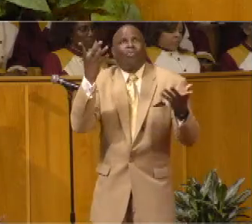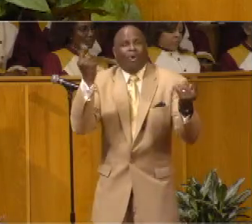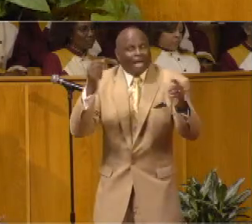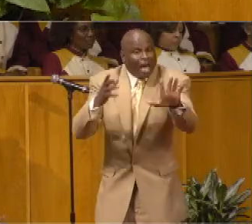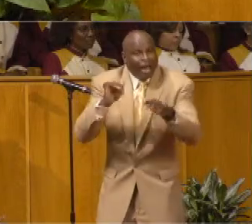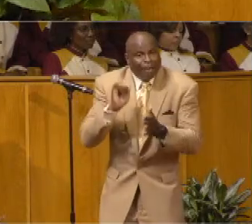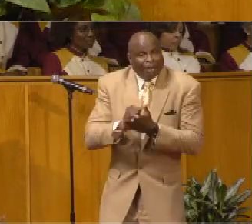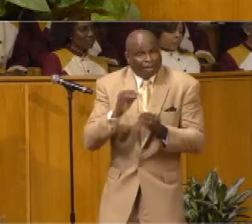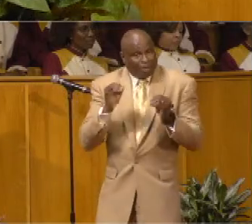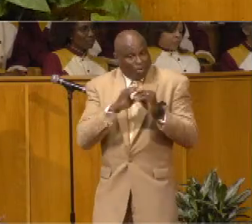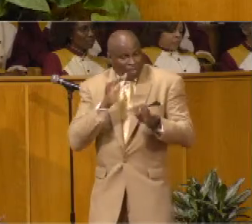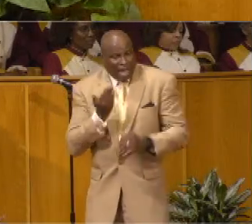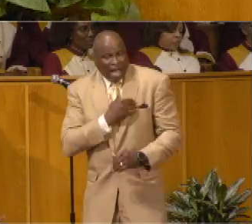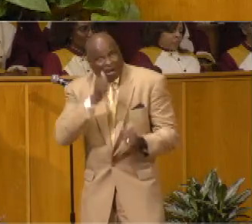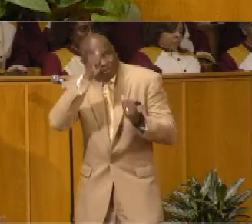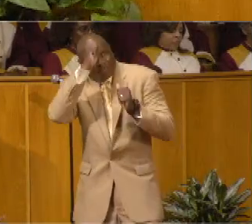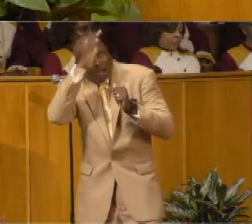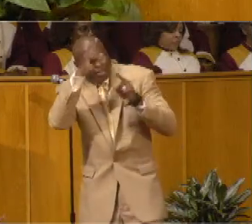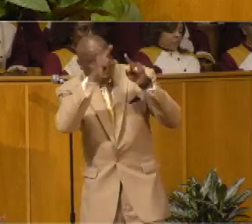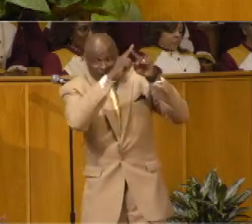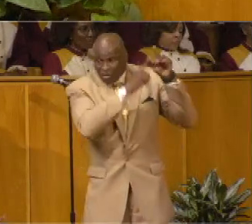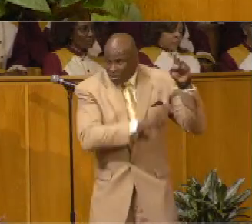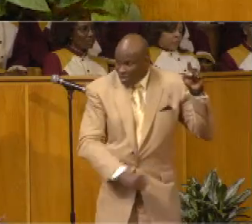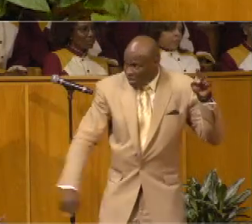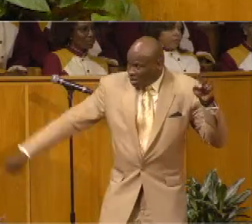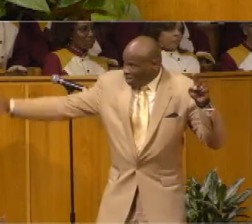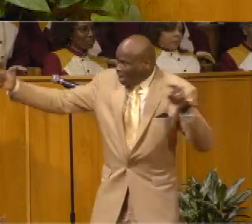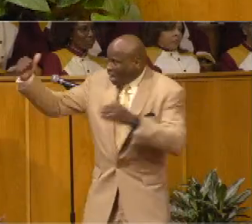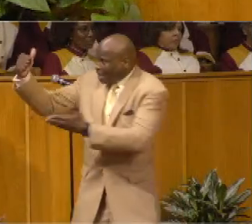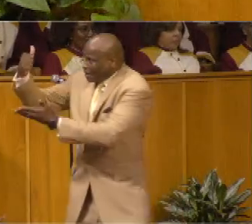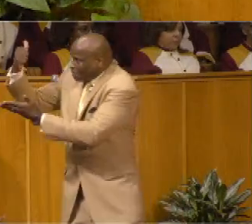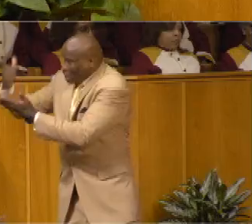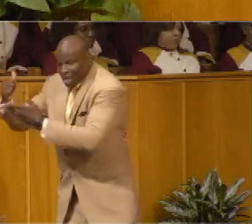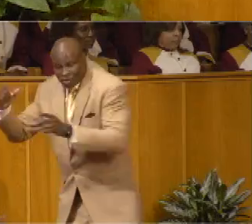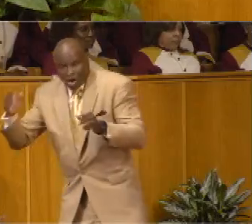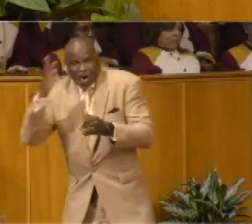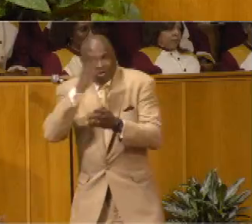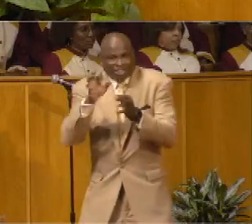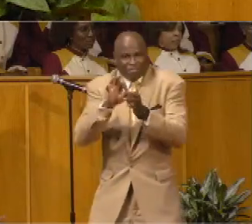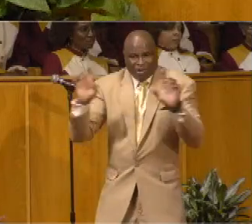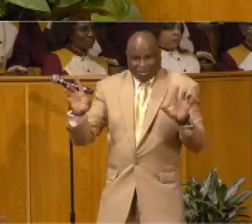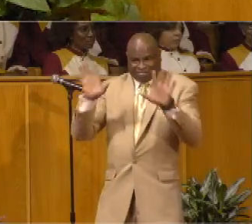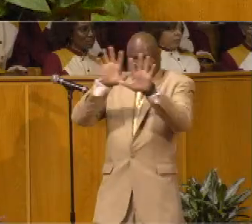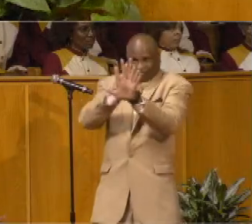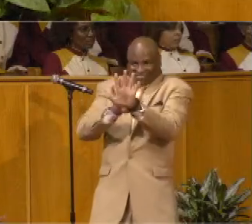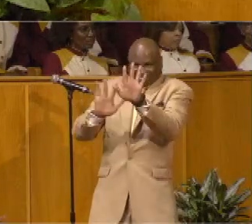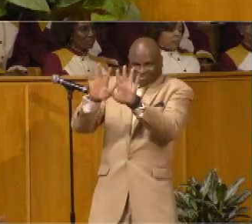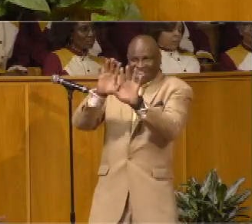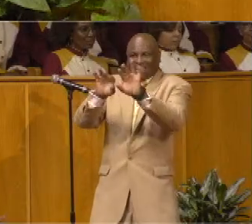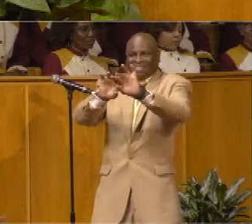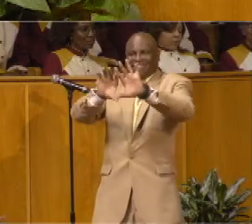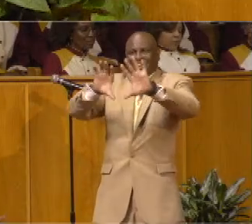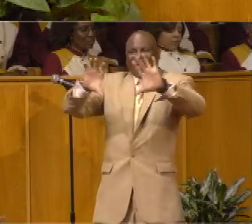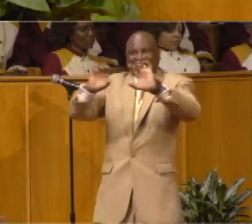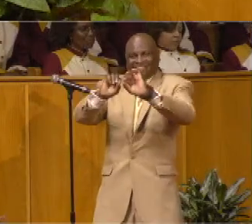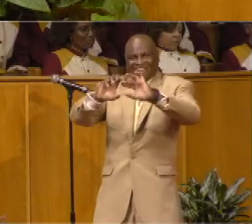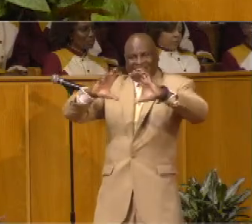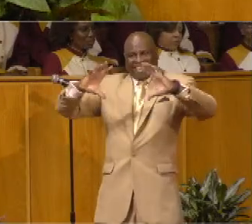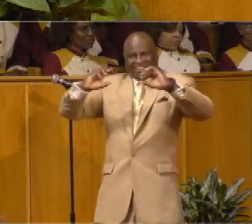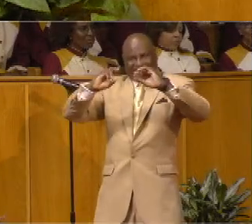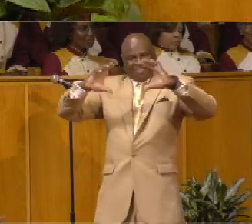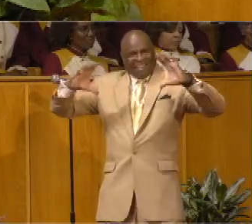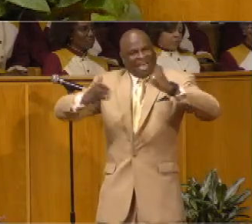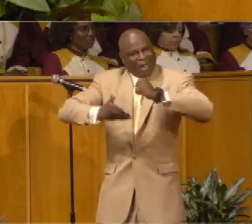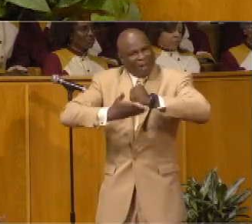the Our Father and the Amen, the Holy Spirit shows up to help us in our